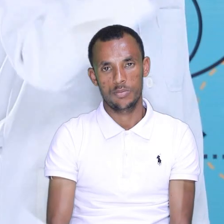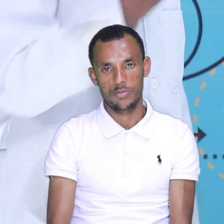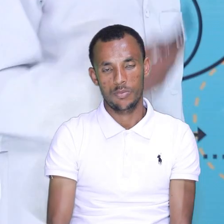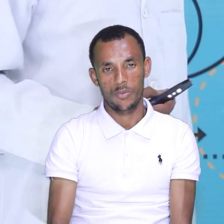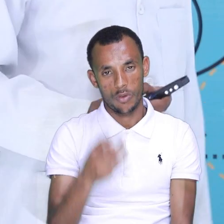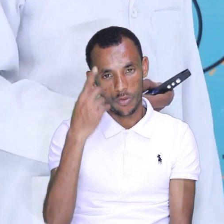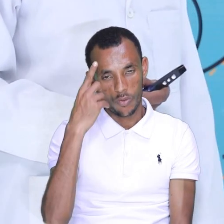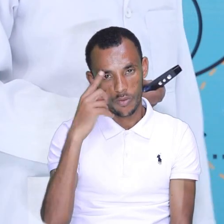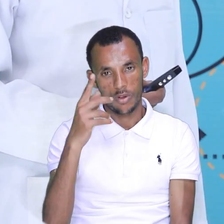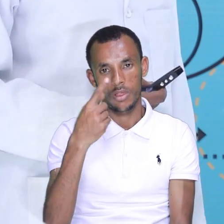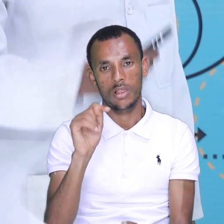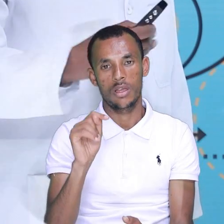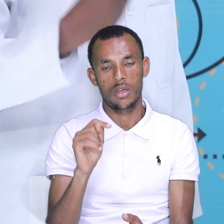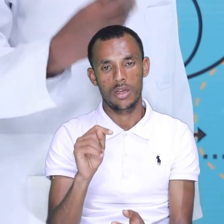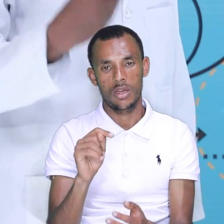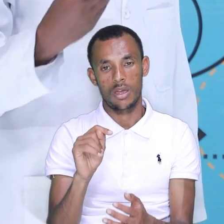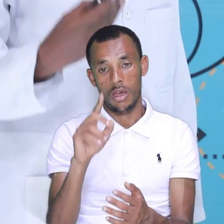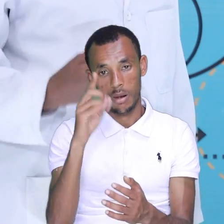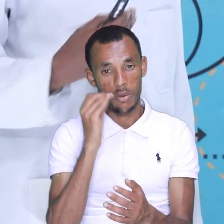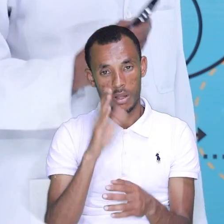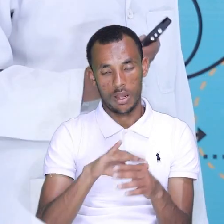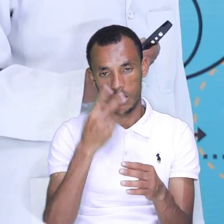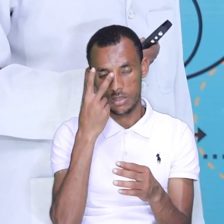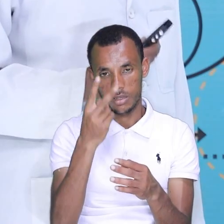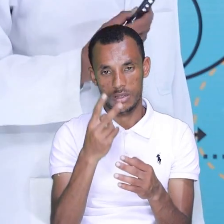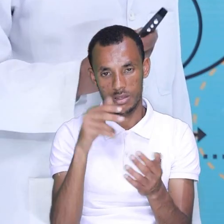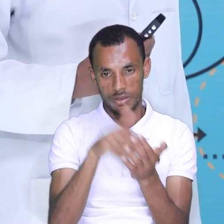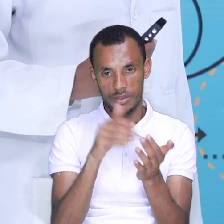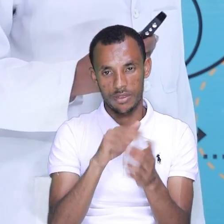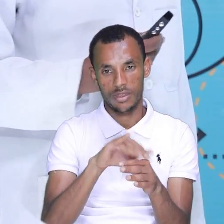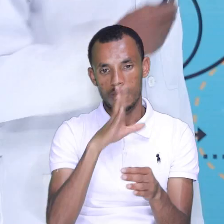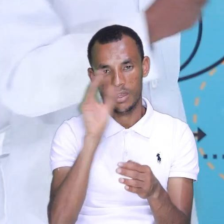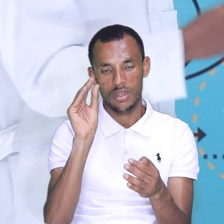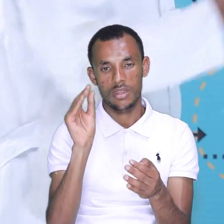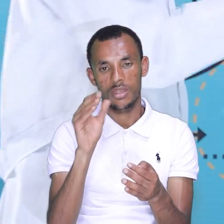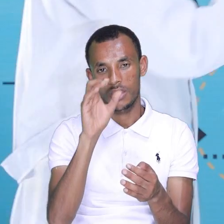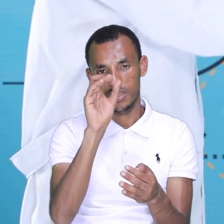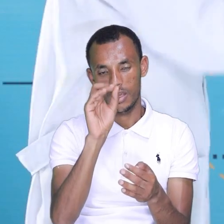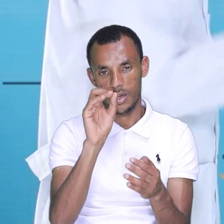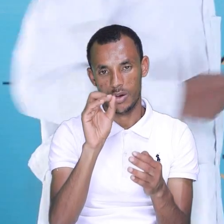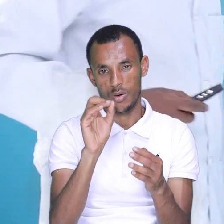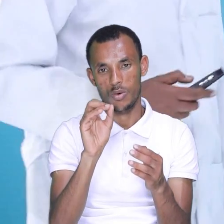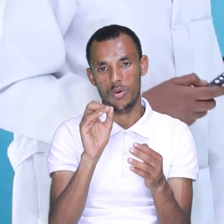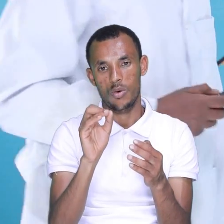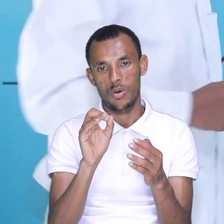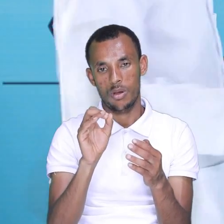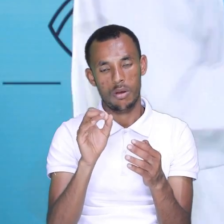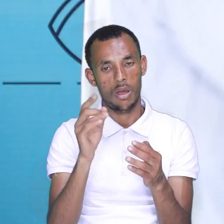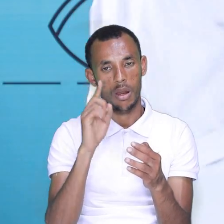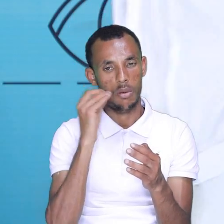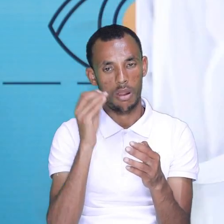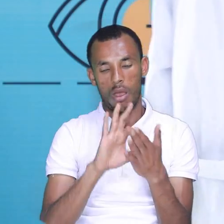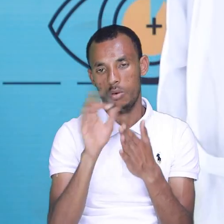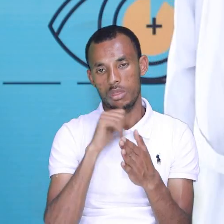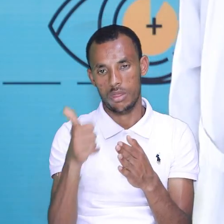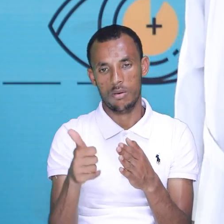For the units digit, since a digit can repeat, and 0 could be in the units digit,